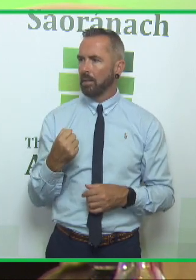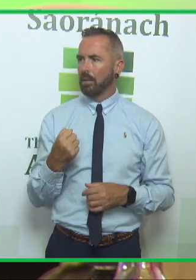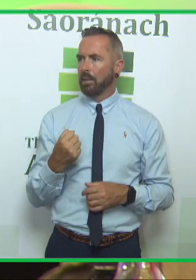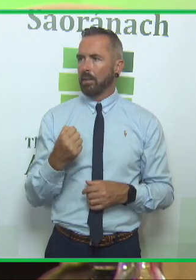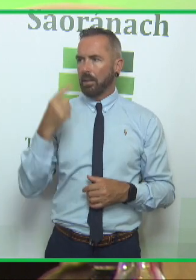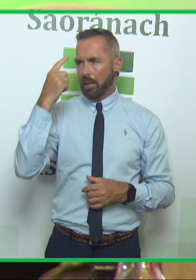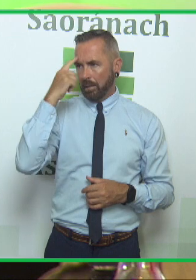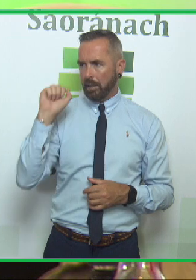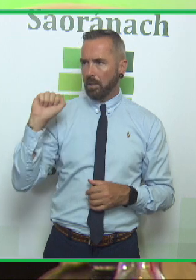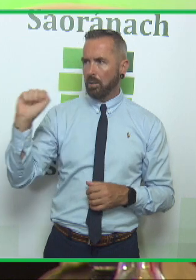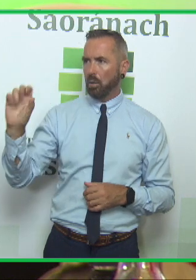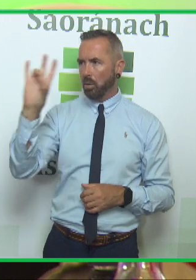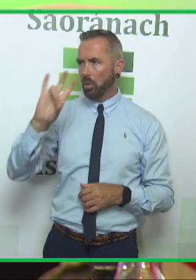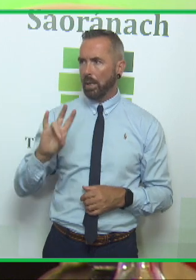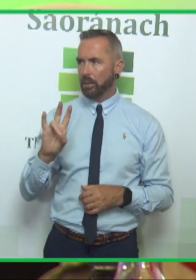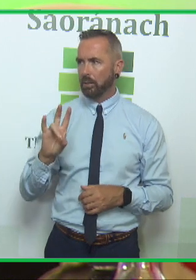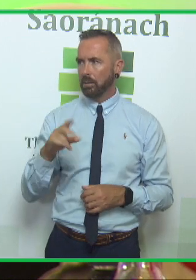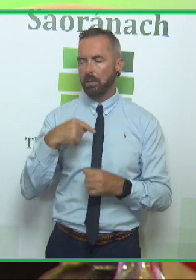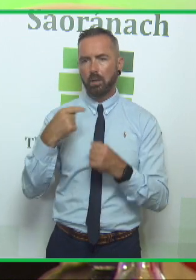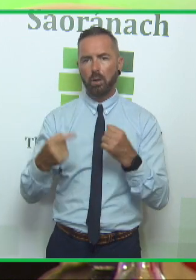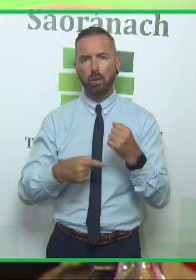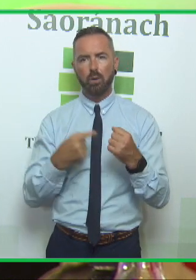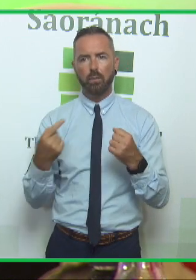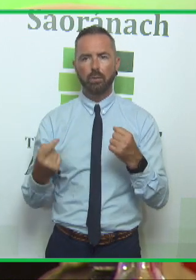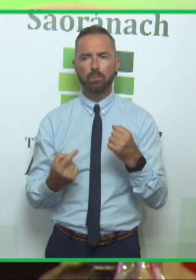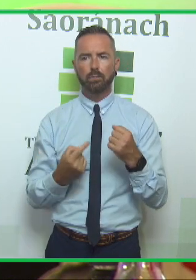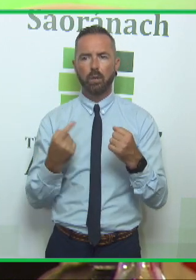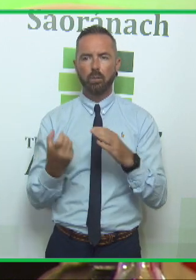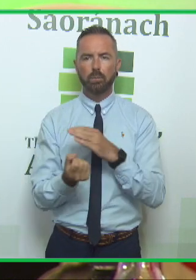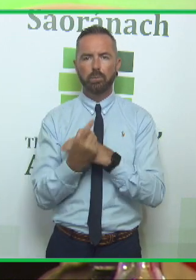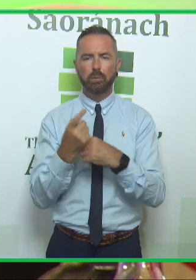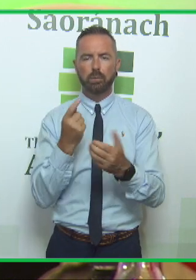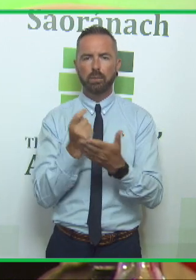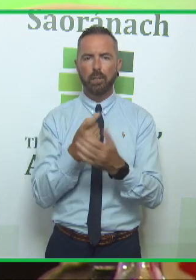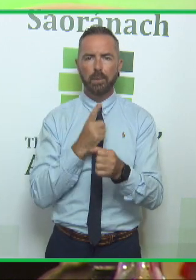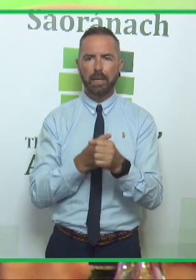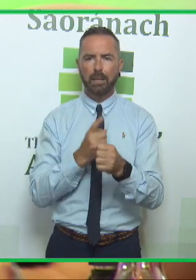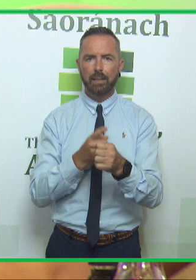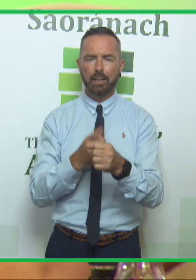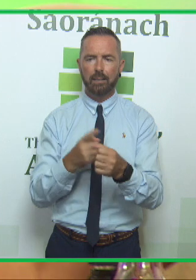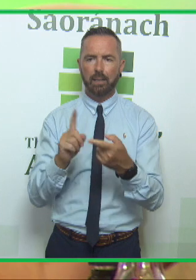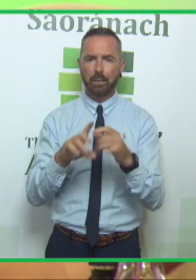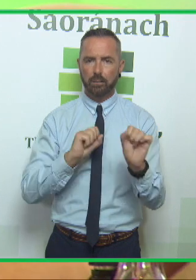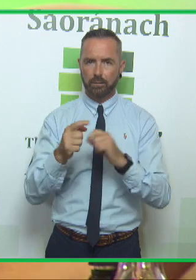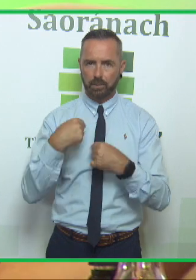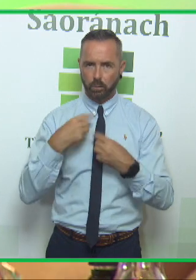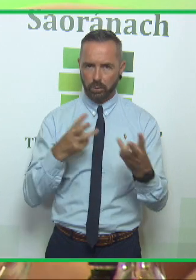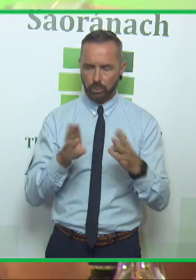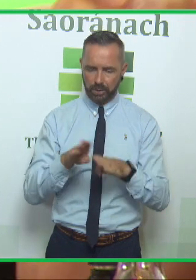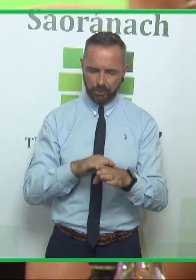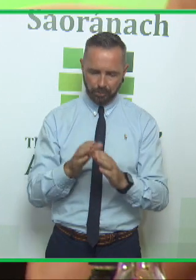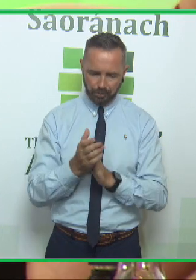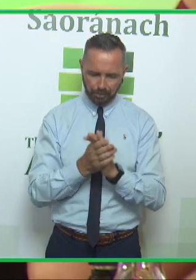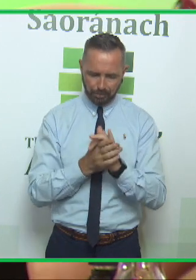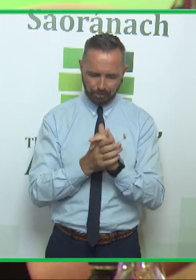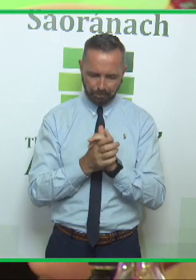your question that always crops up for me and the services I work with is